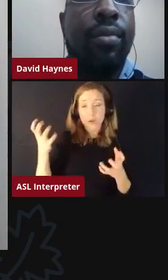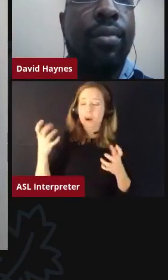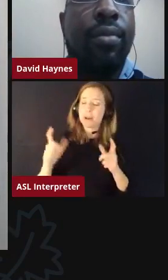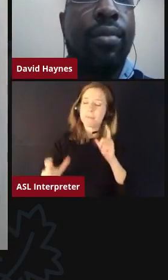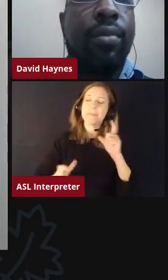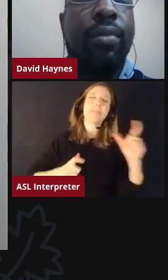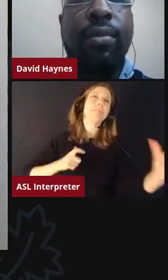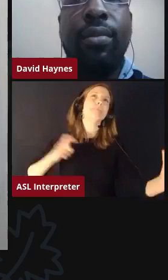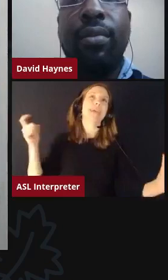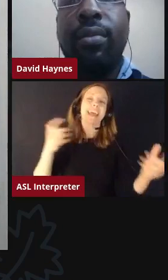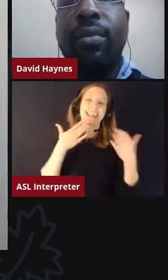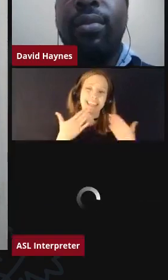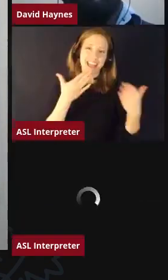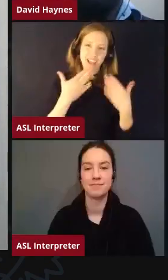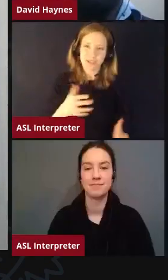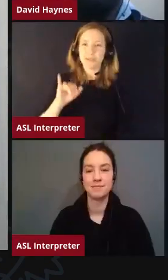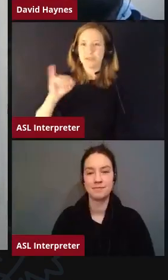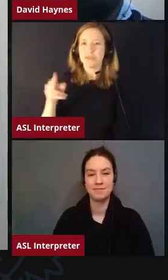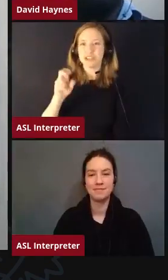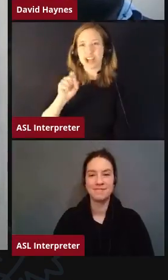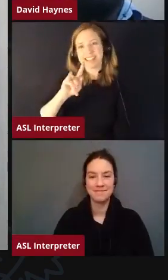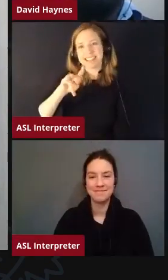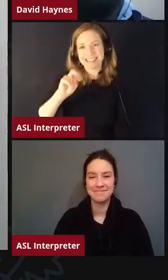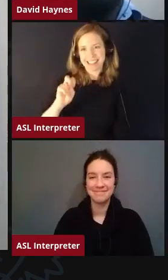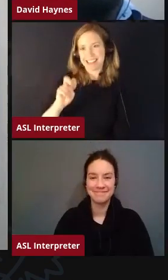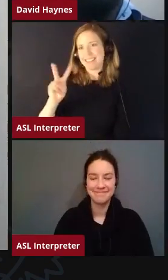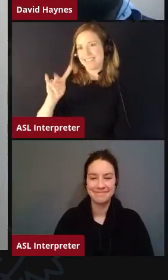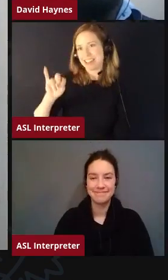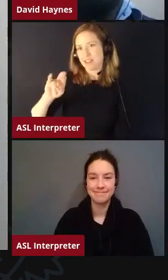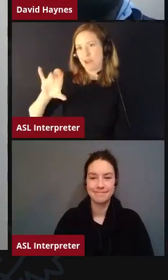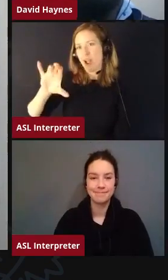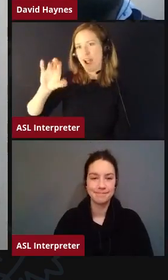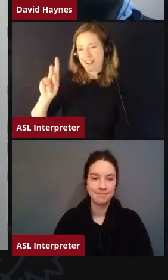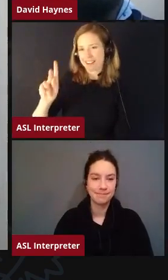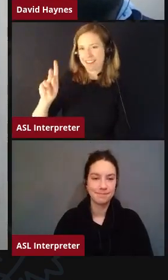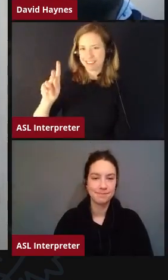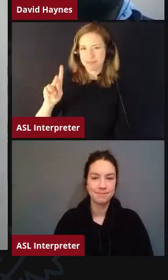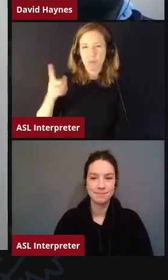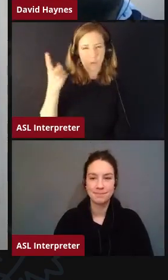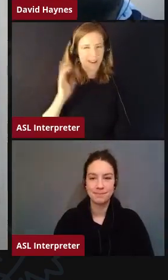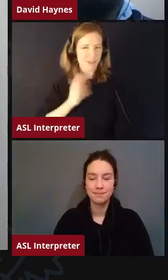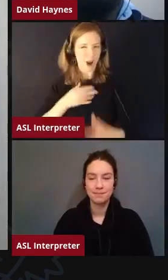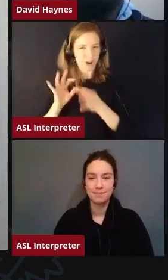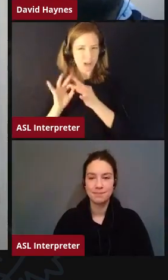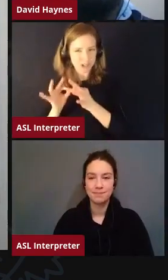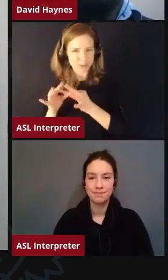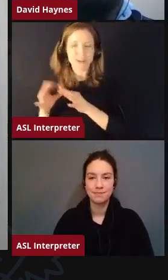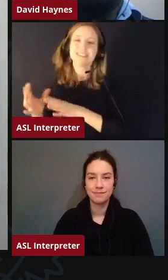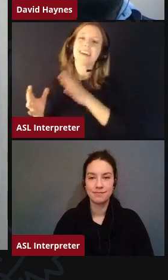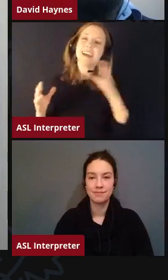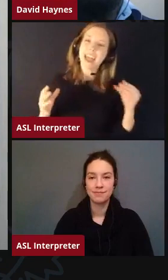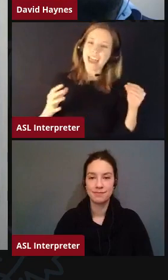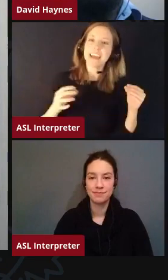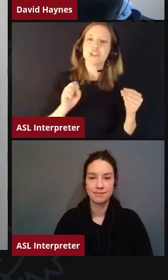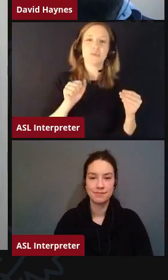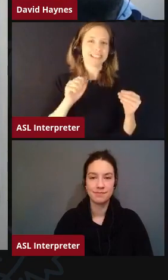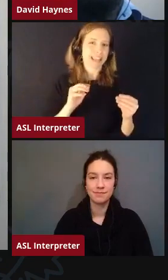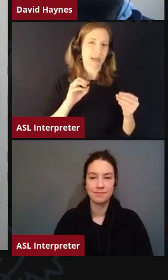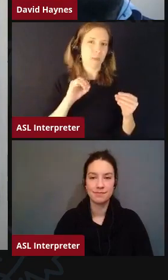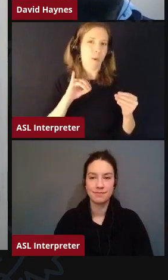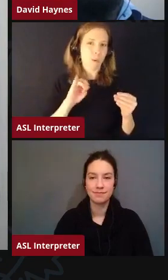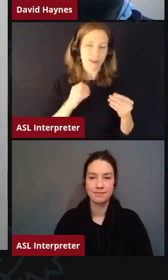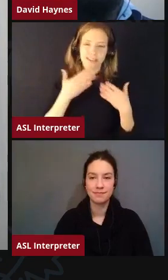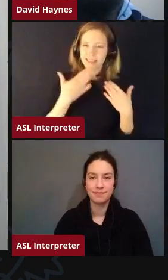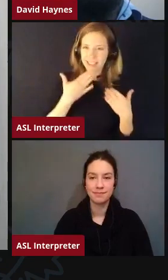our interpreters, and of course to Sam Oy, who is also our interpreter, and